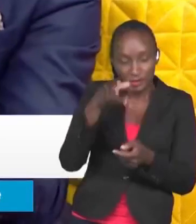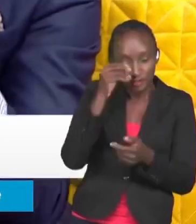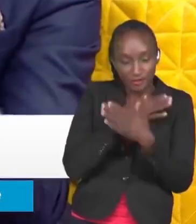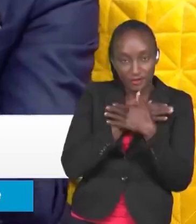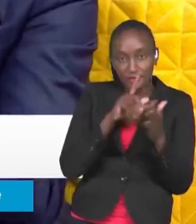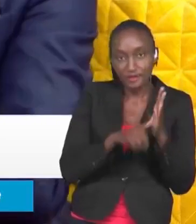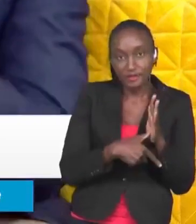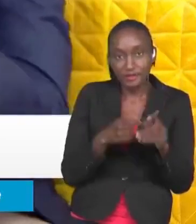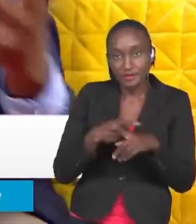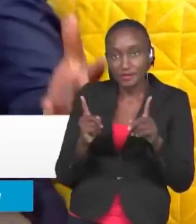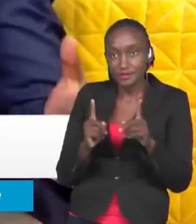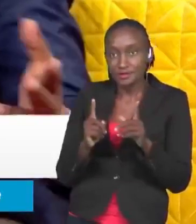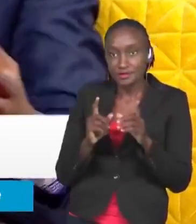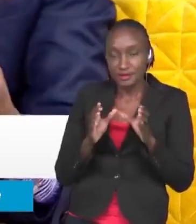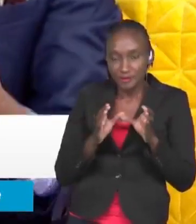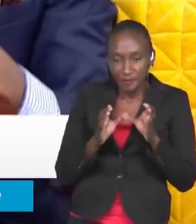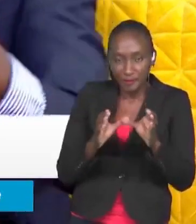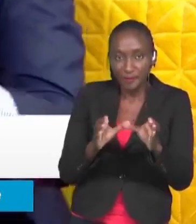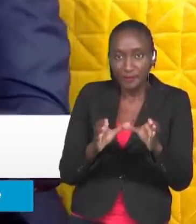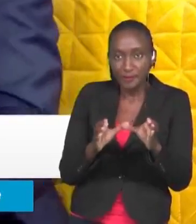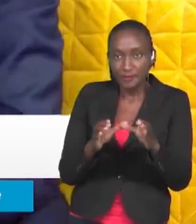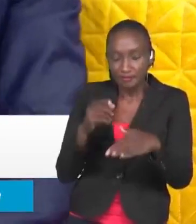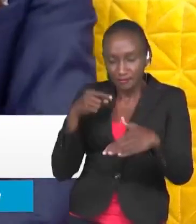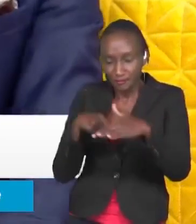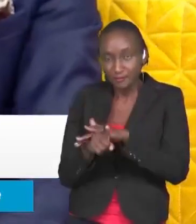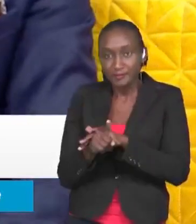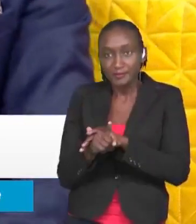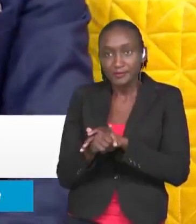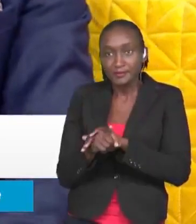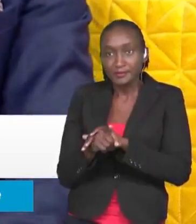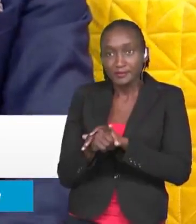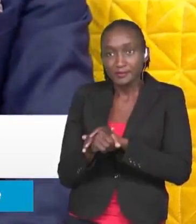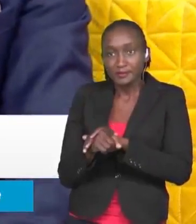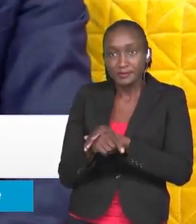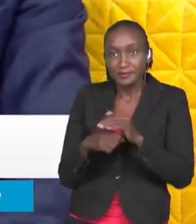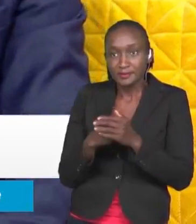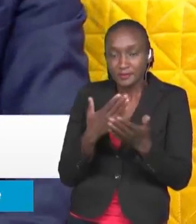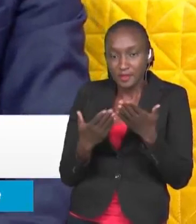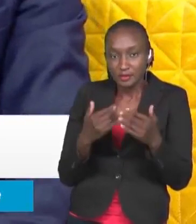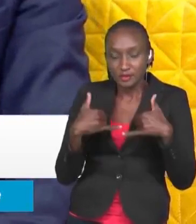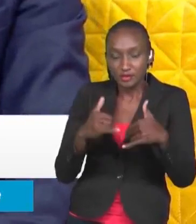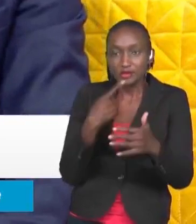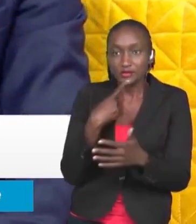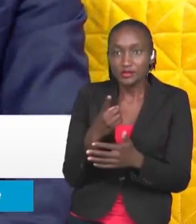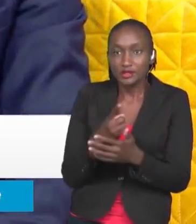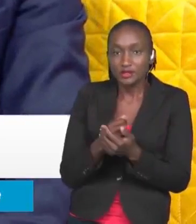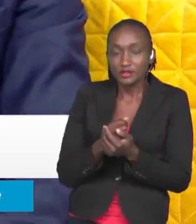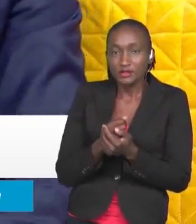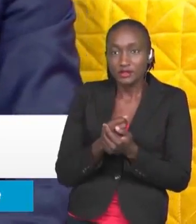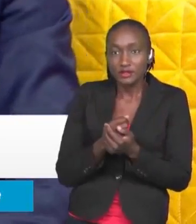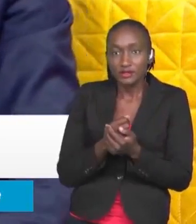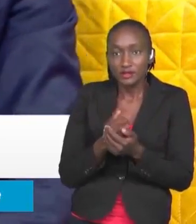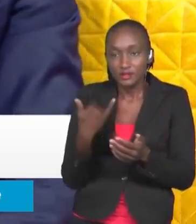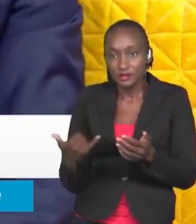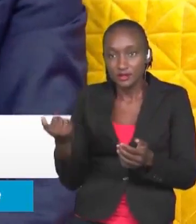Now, forcefully. Yes. Penetrating. Yes. Maybe you're trying to say the young